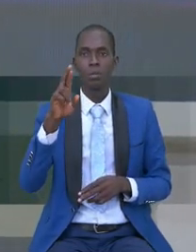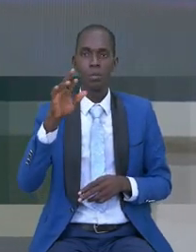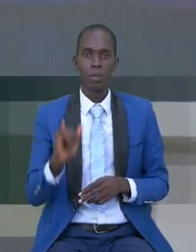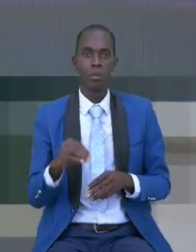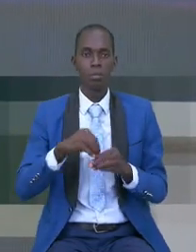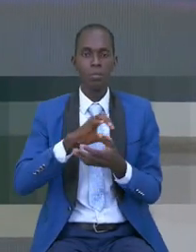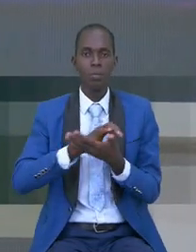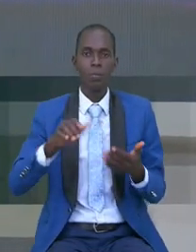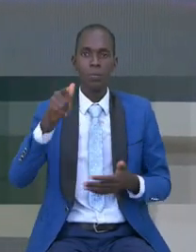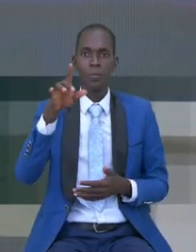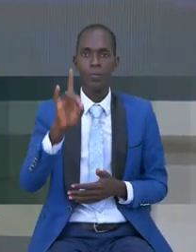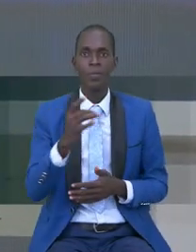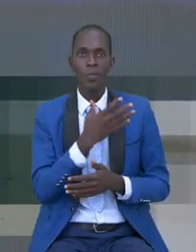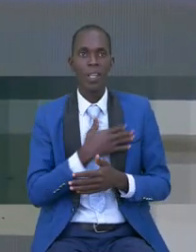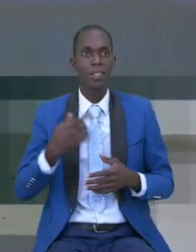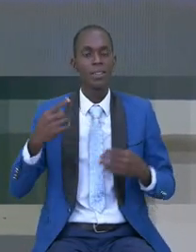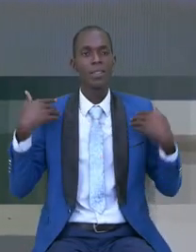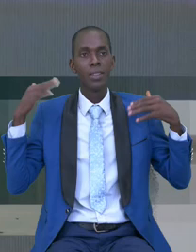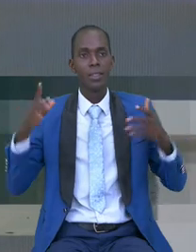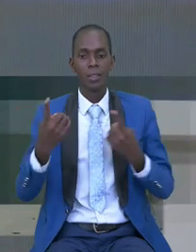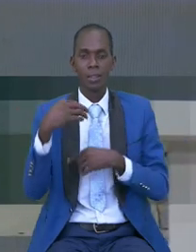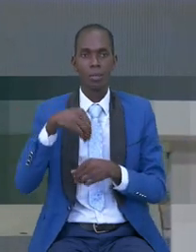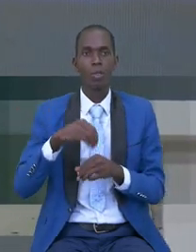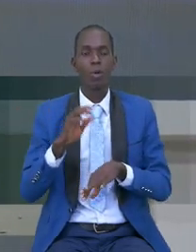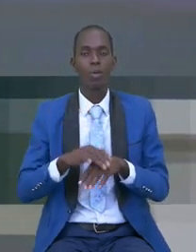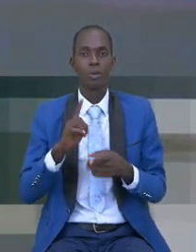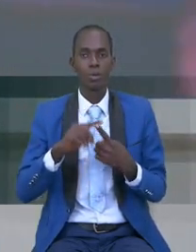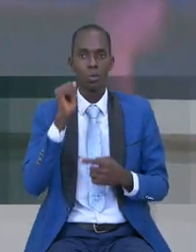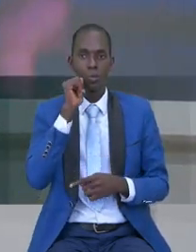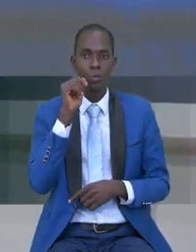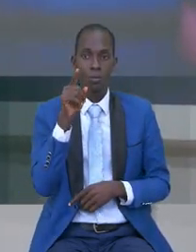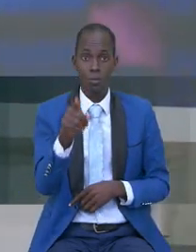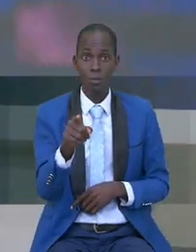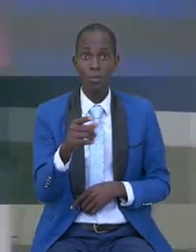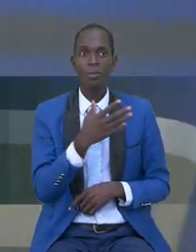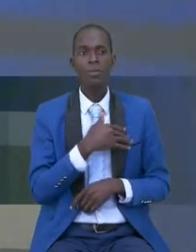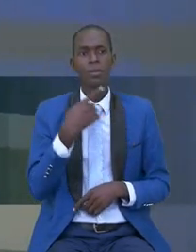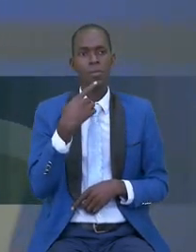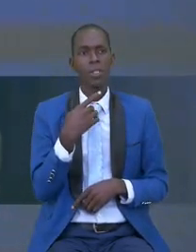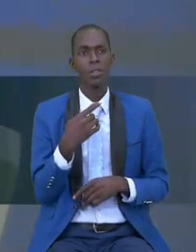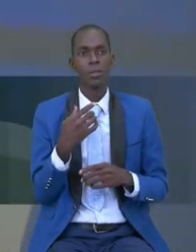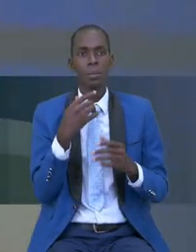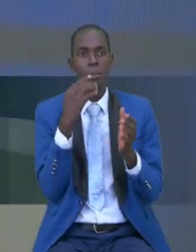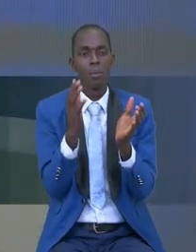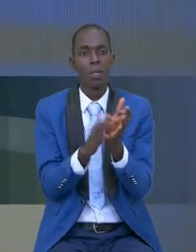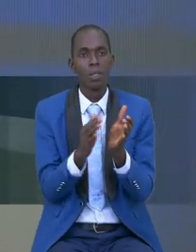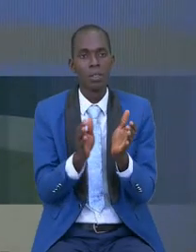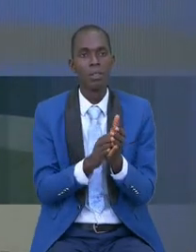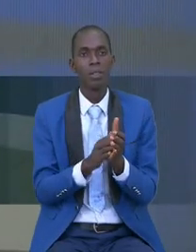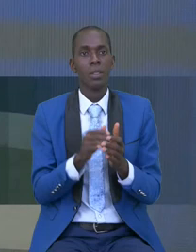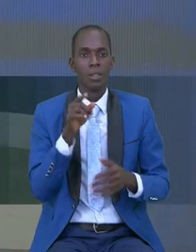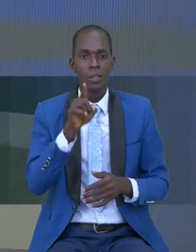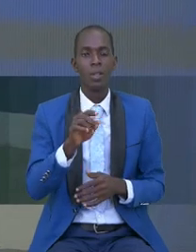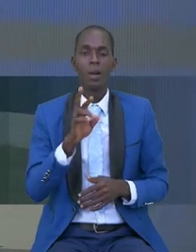verse 28 says, and the angel came in unto her and said, hail, thou art